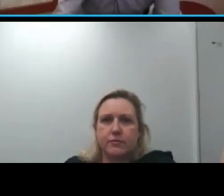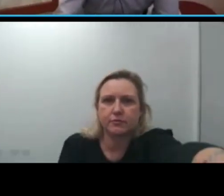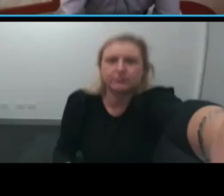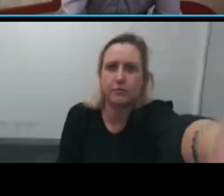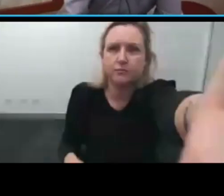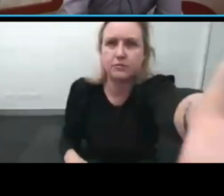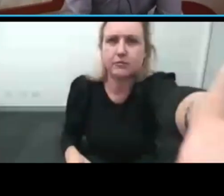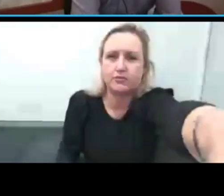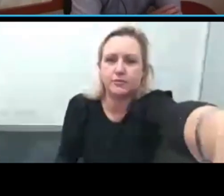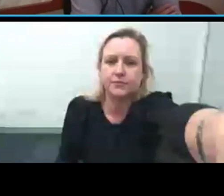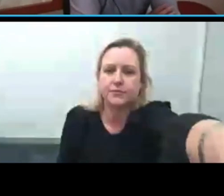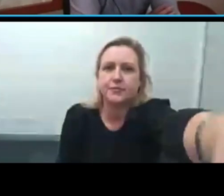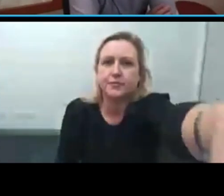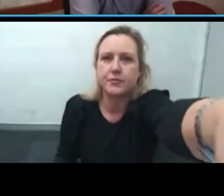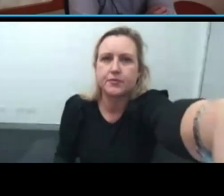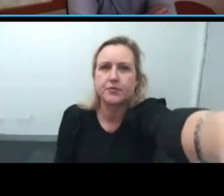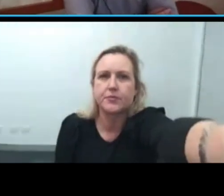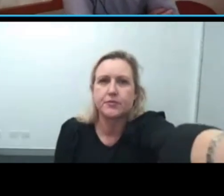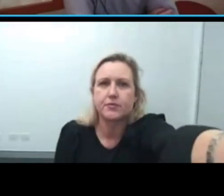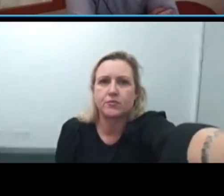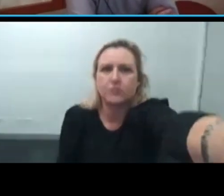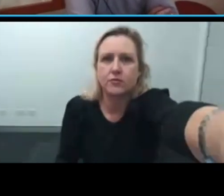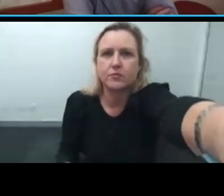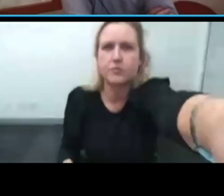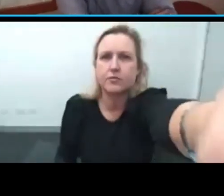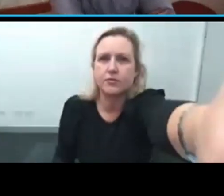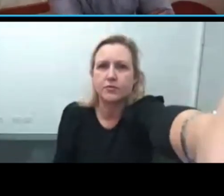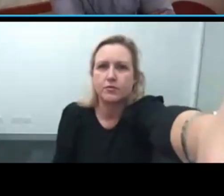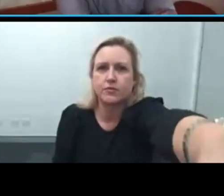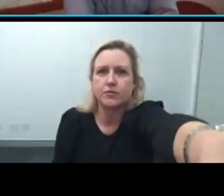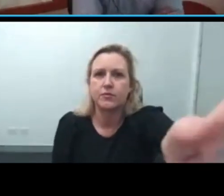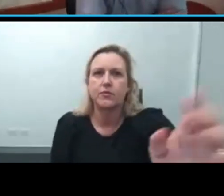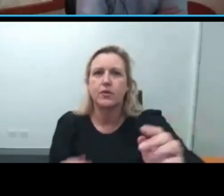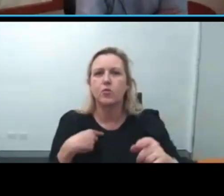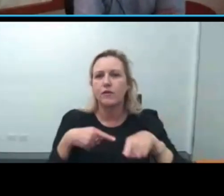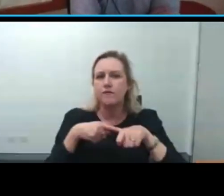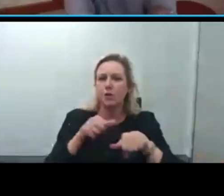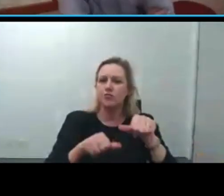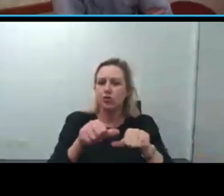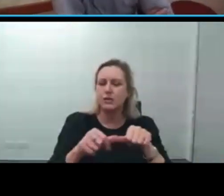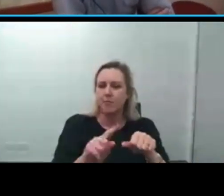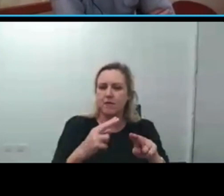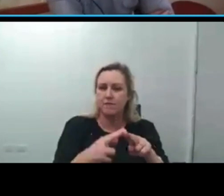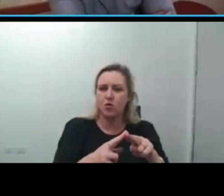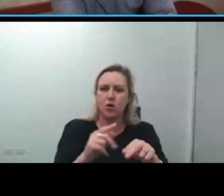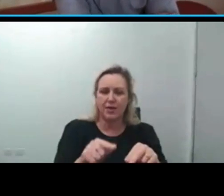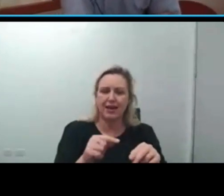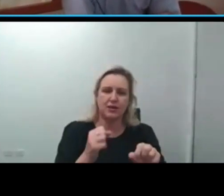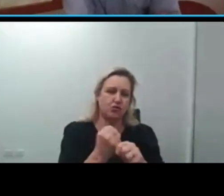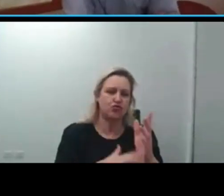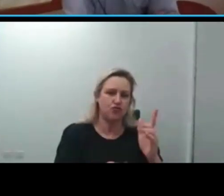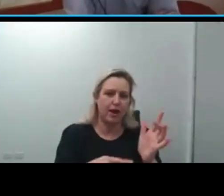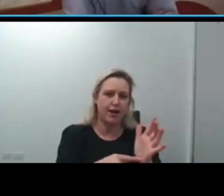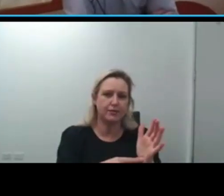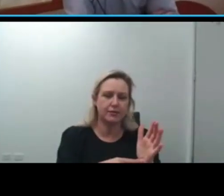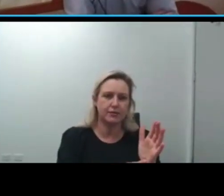So that's the process we're going through at the moment. We're just going through the processes at the moment to publish that grant.